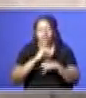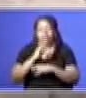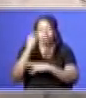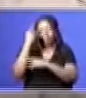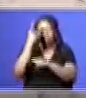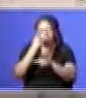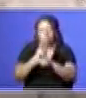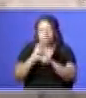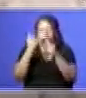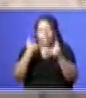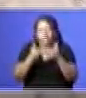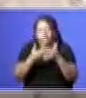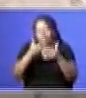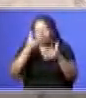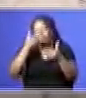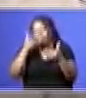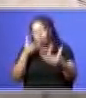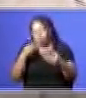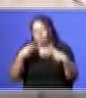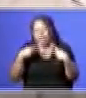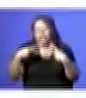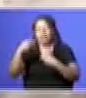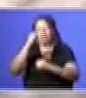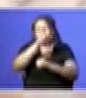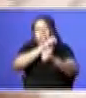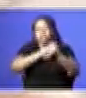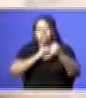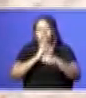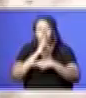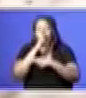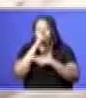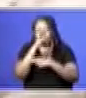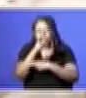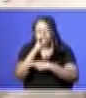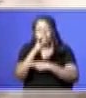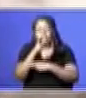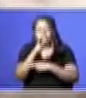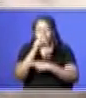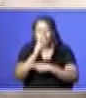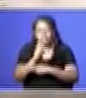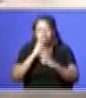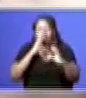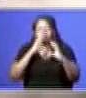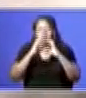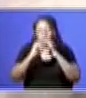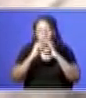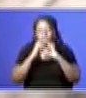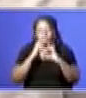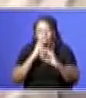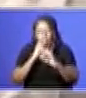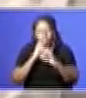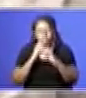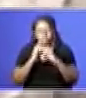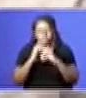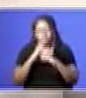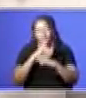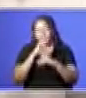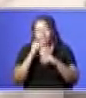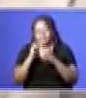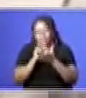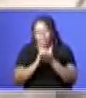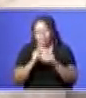right now, before we have a storm, we need to really get that conversation going and also